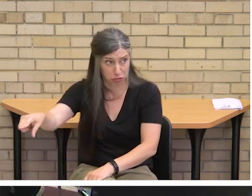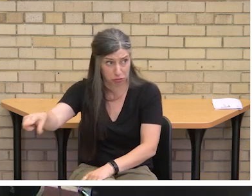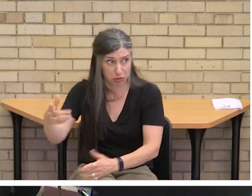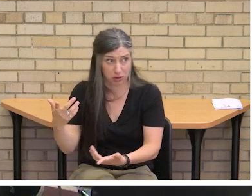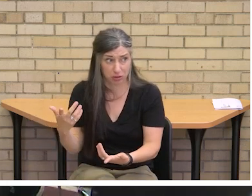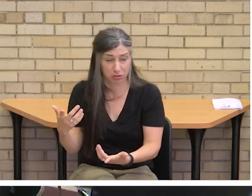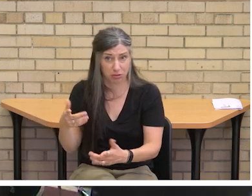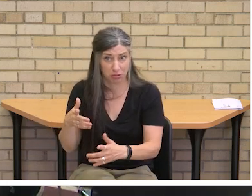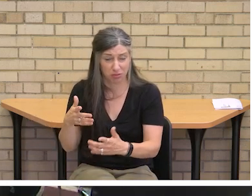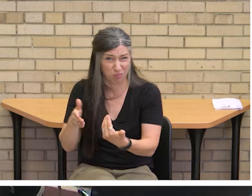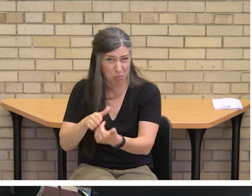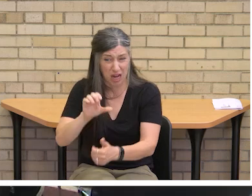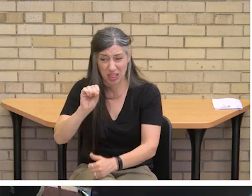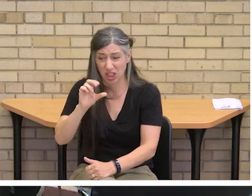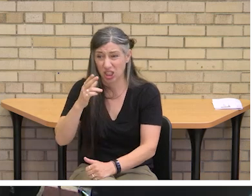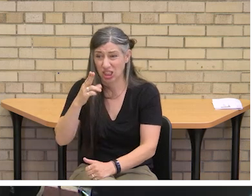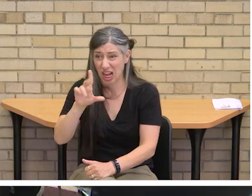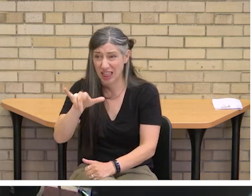Schenley Plaza.